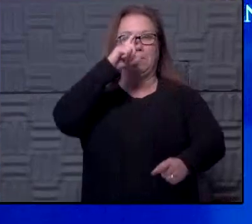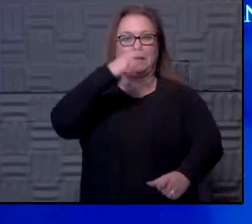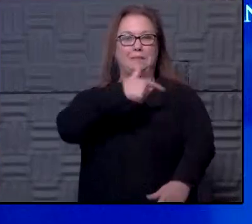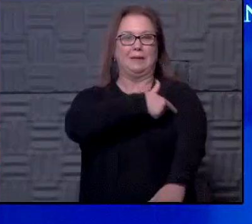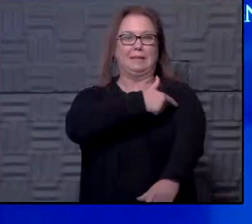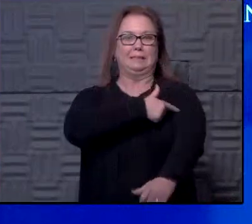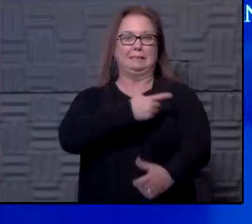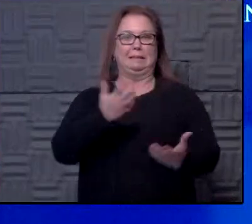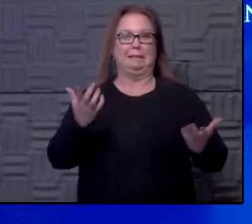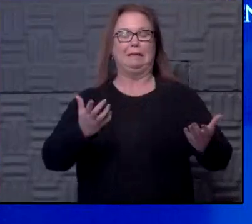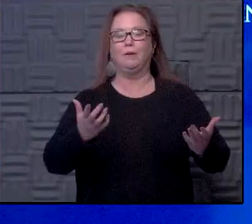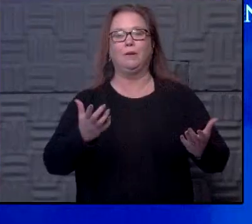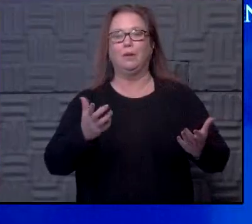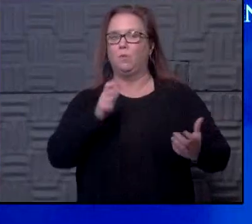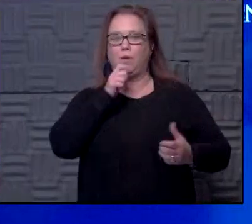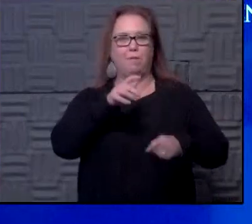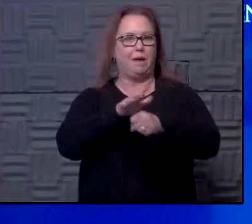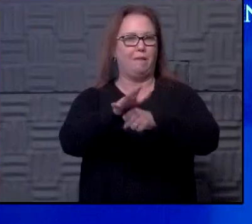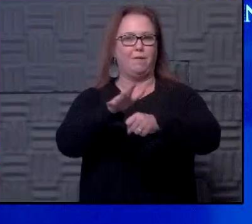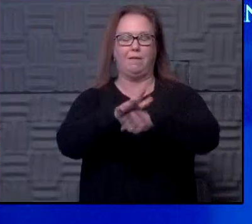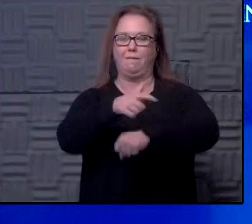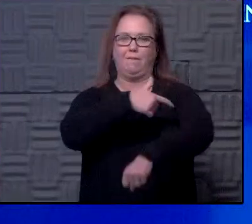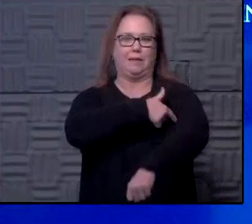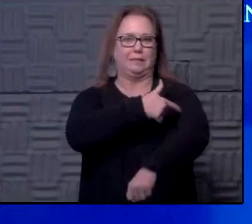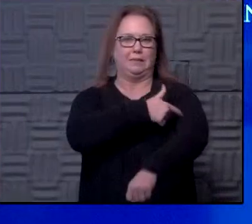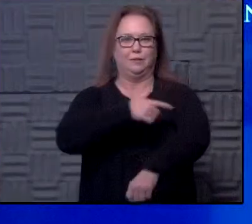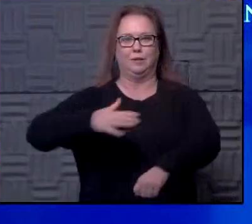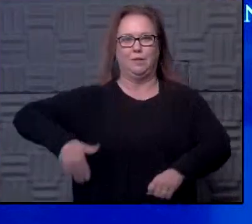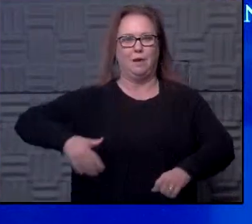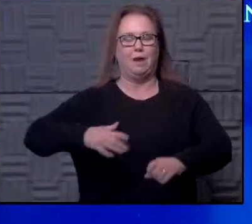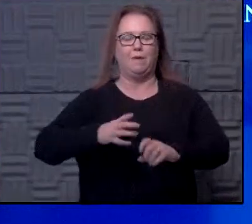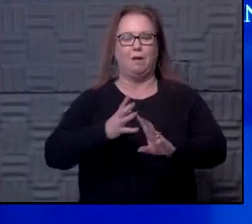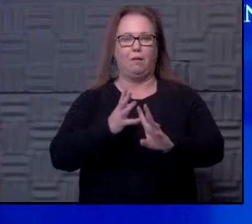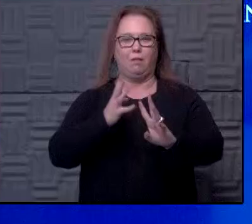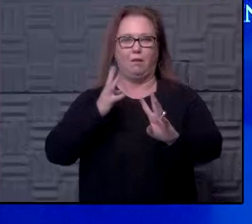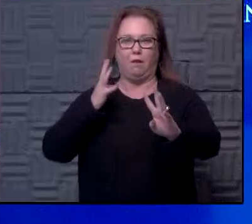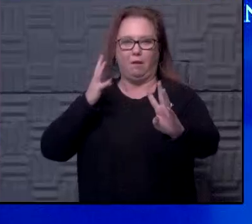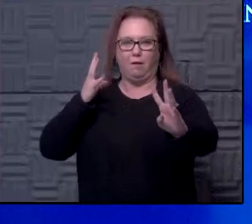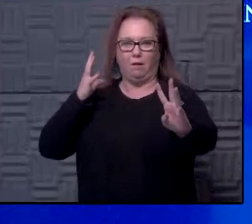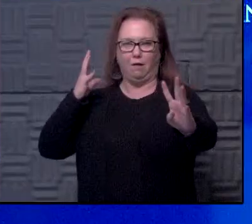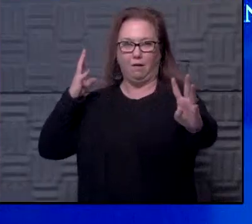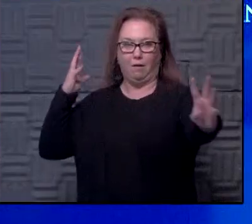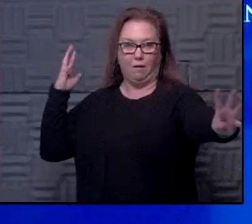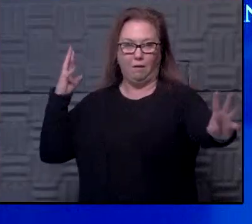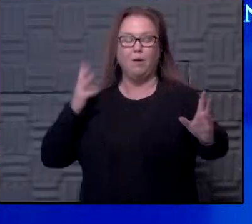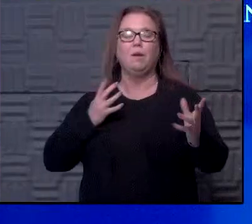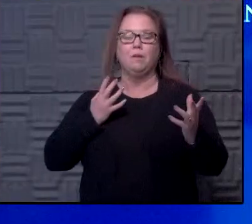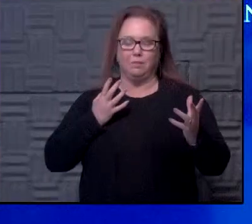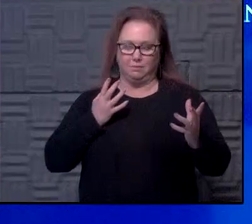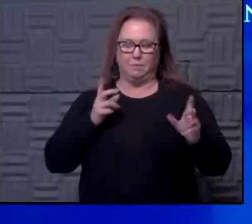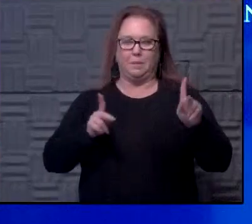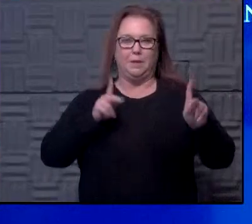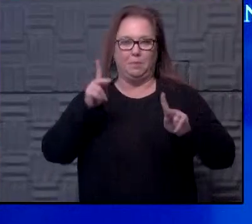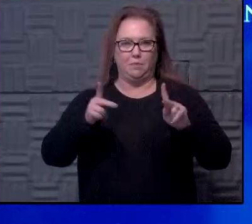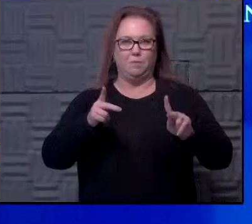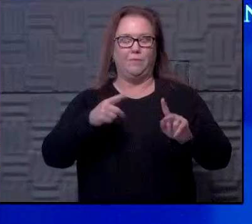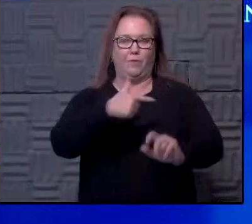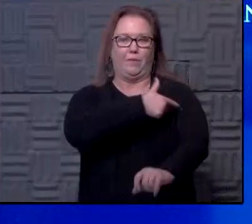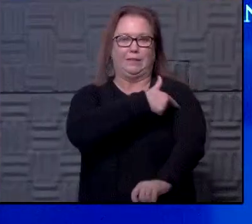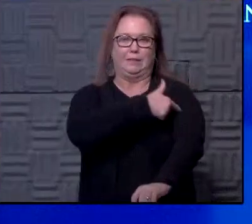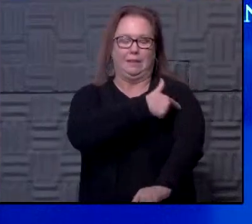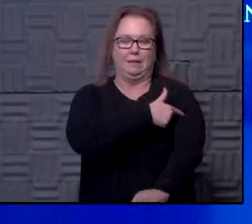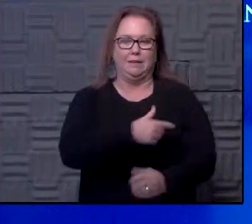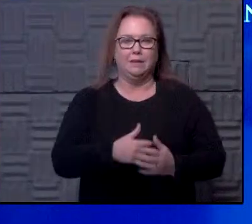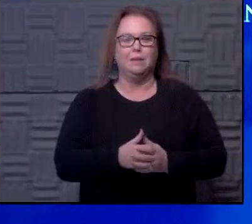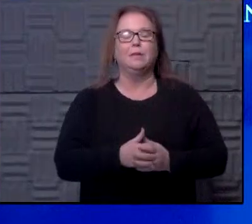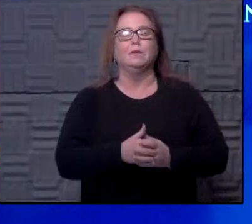the way. We don't have nearly enough people vaccinated yet. We got a long, that means very long, ways to go in order to get people